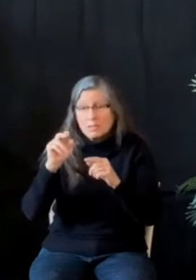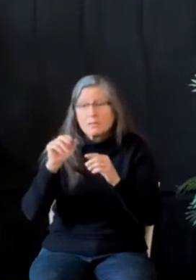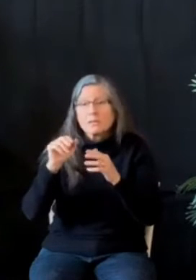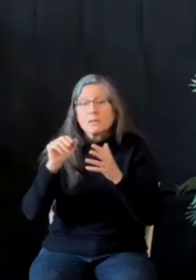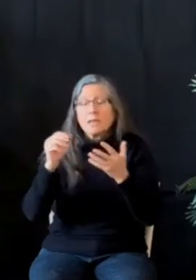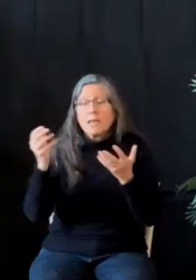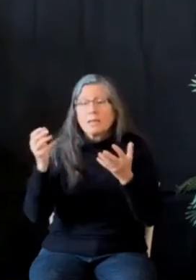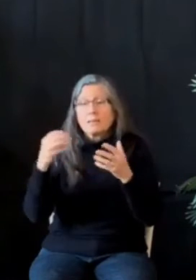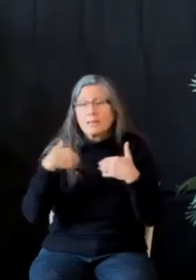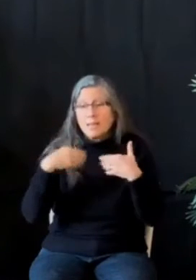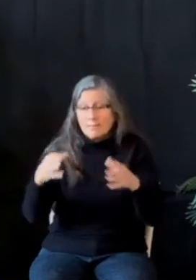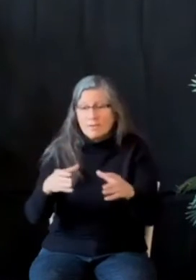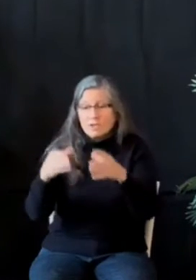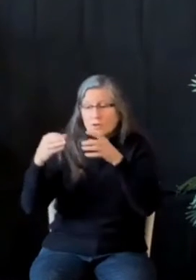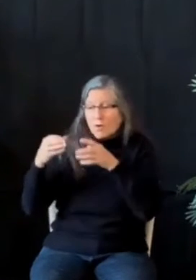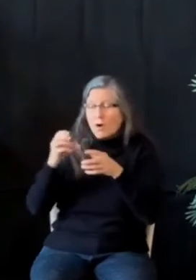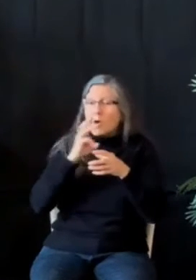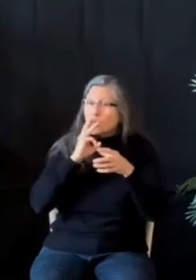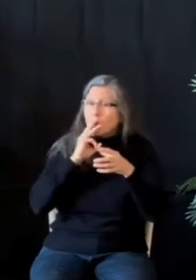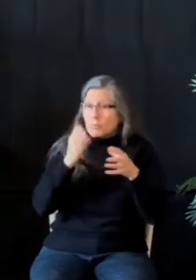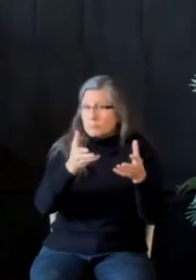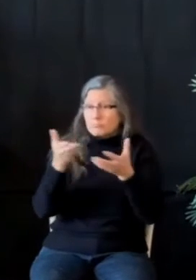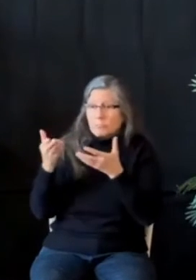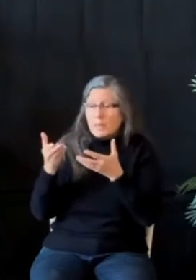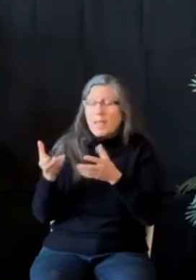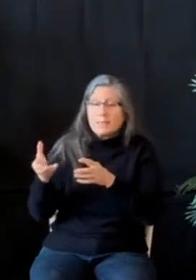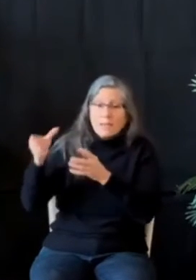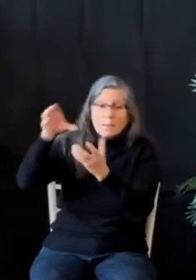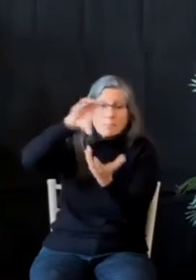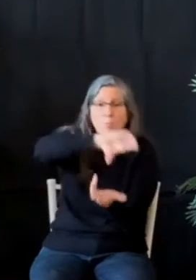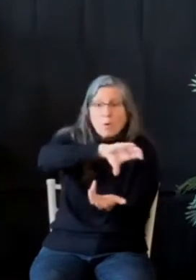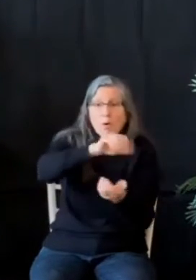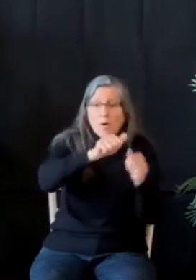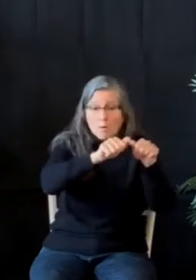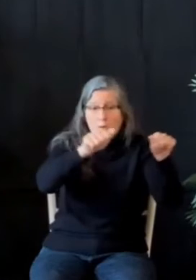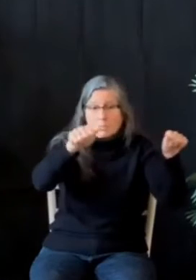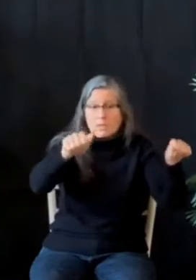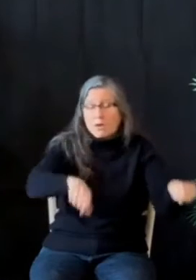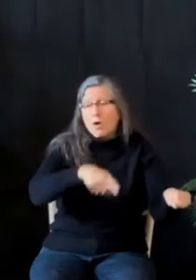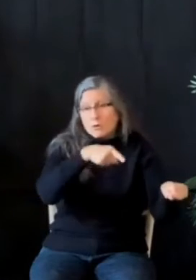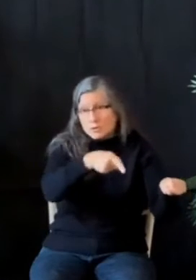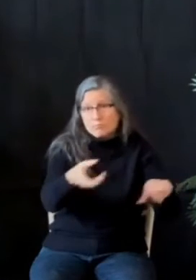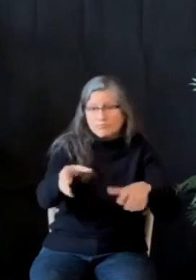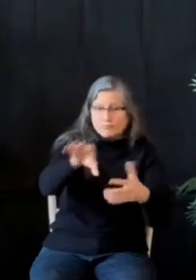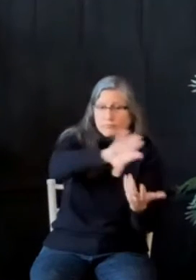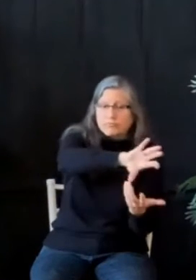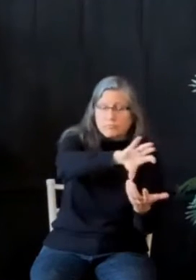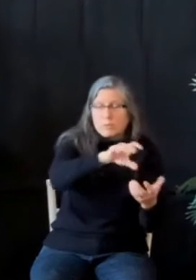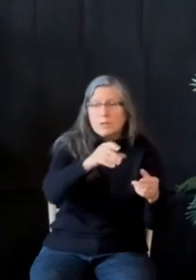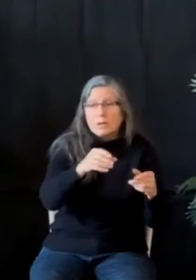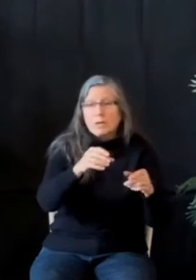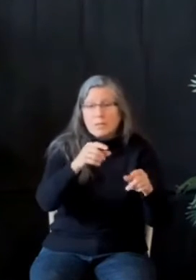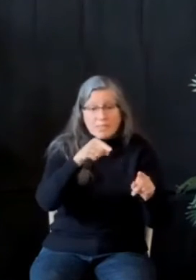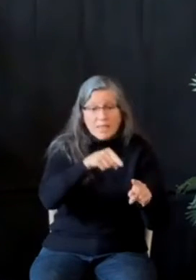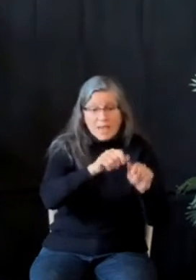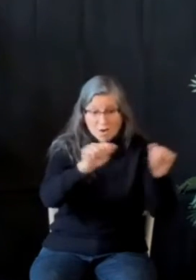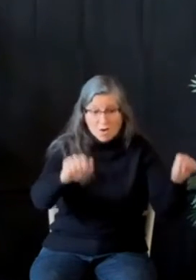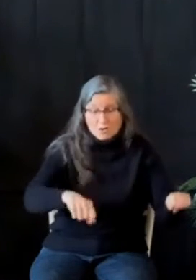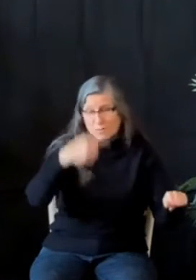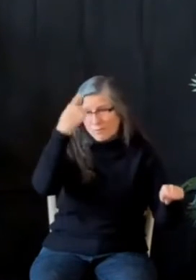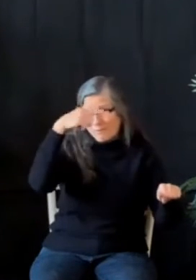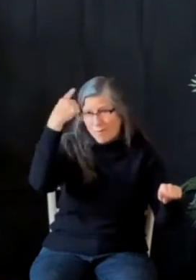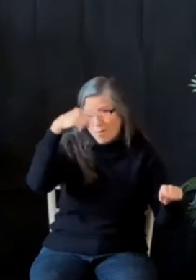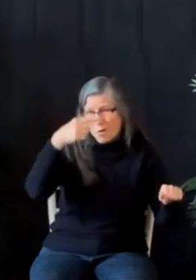up, and every day they did this, they poured the water on the altar of sacrifice.